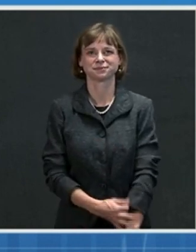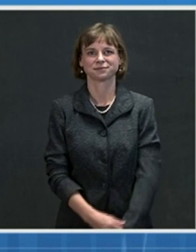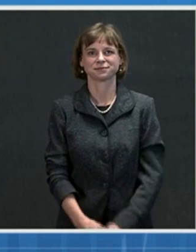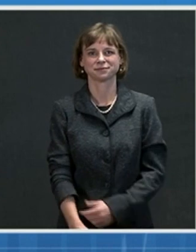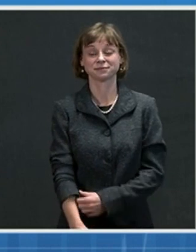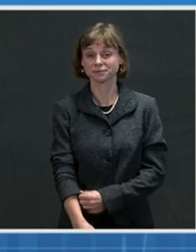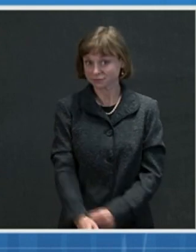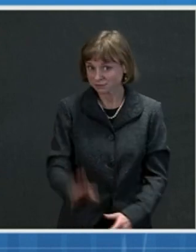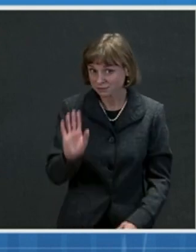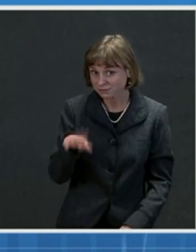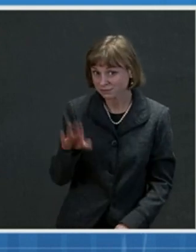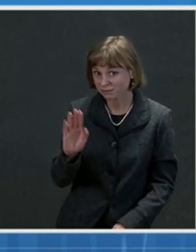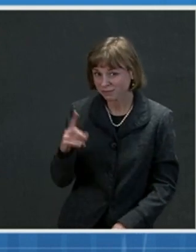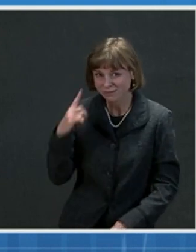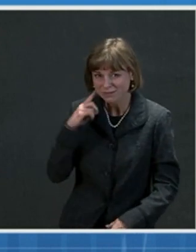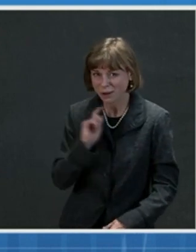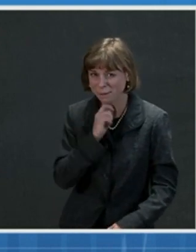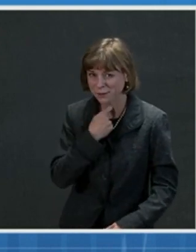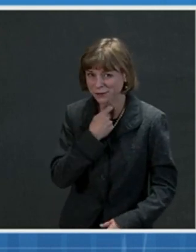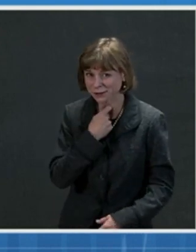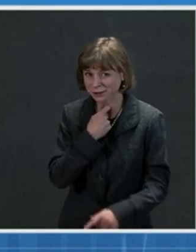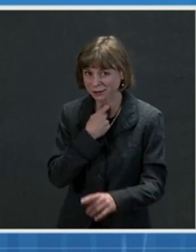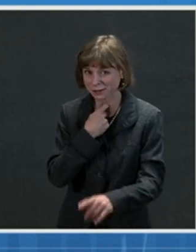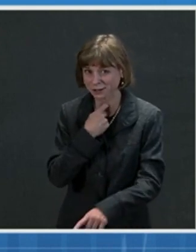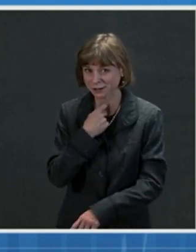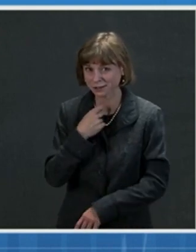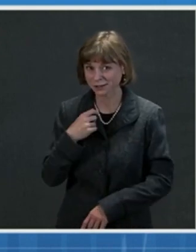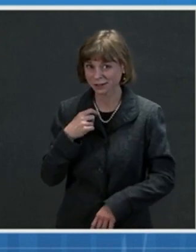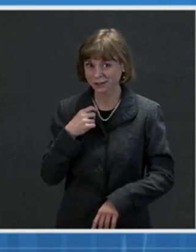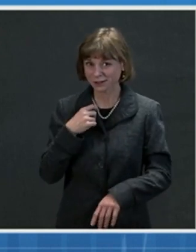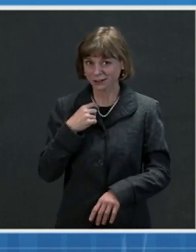Dr. Nunez-Smith, are you on mute?